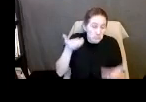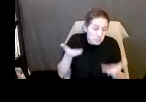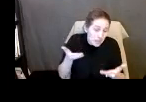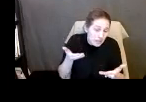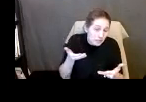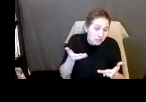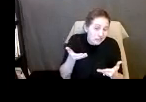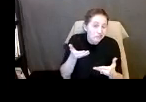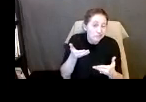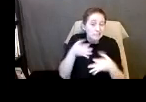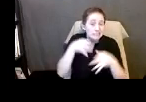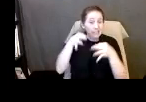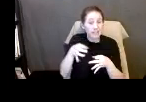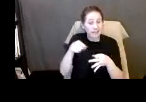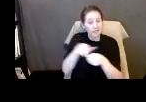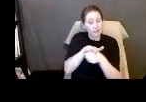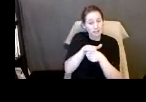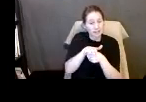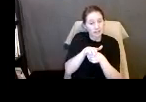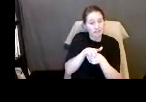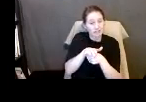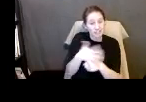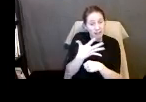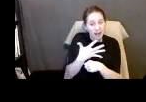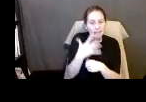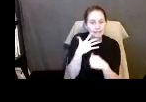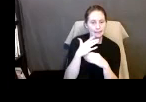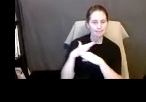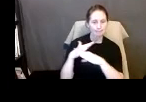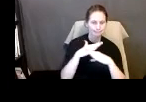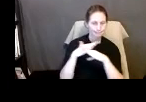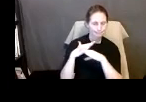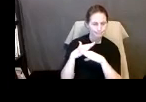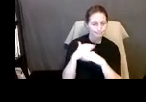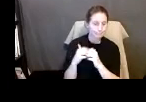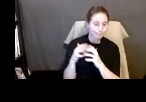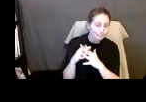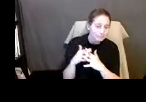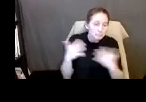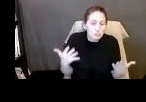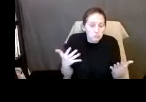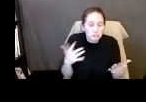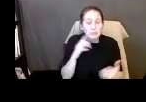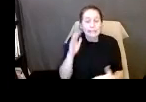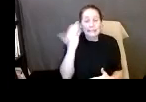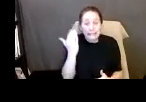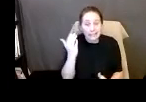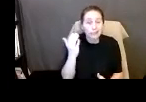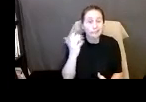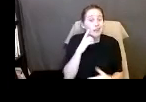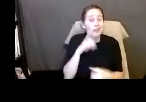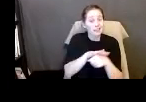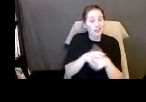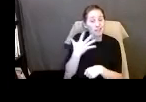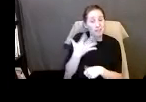Site 5 as like this enclosed type of structure. So it does seem that Site 5 was referred to as a Heneret once at the